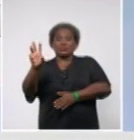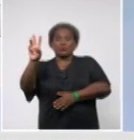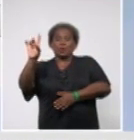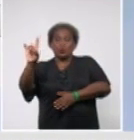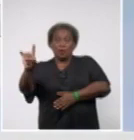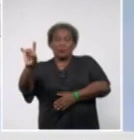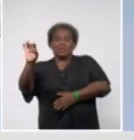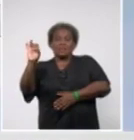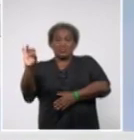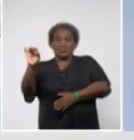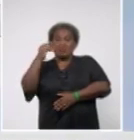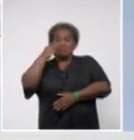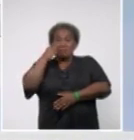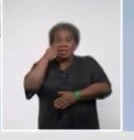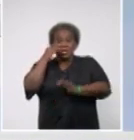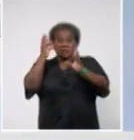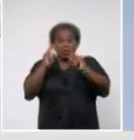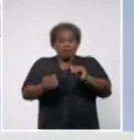Of these